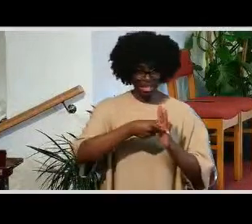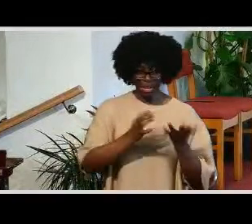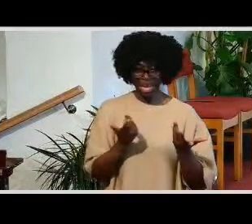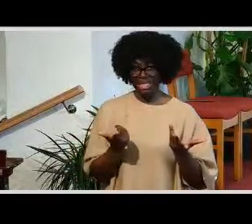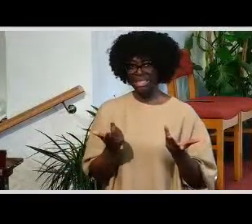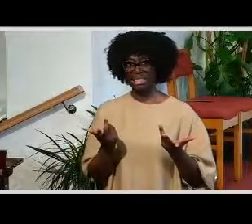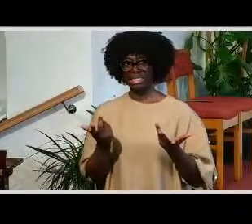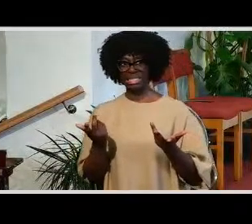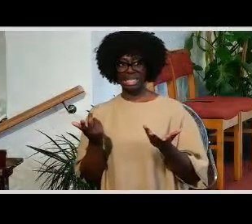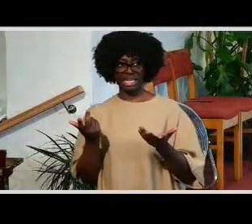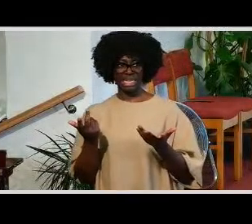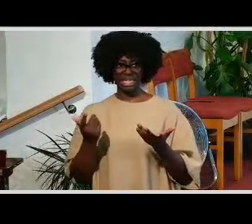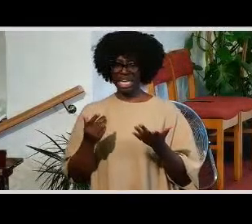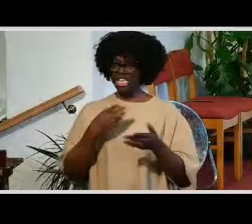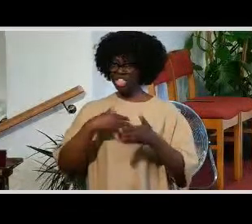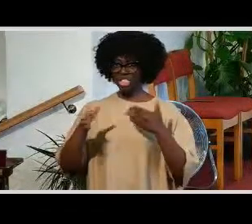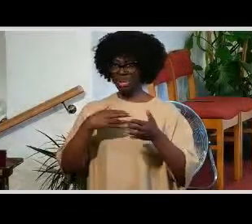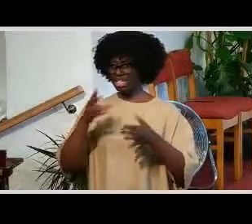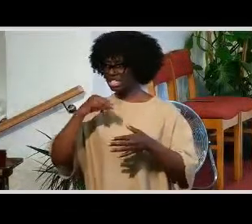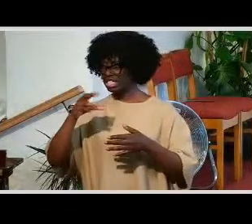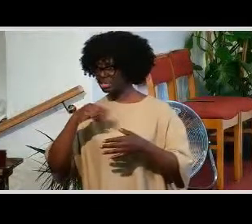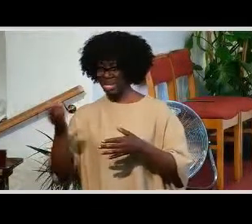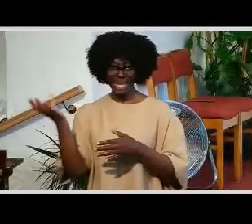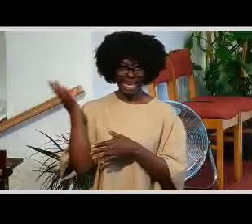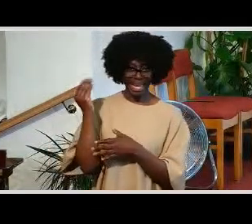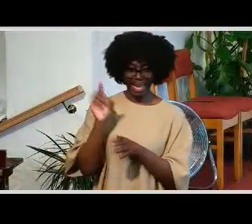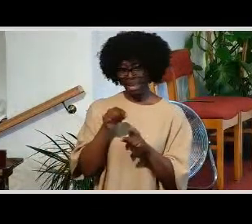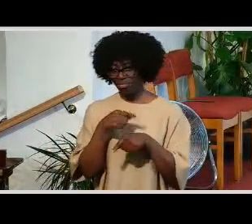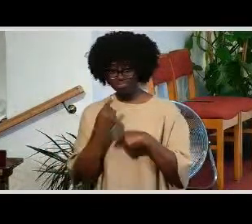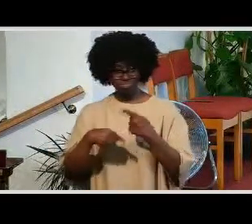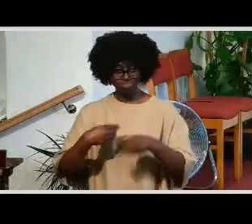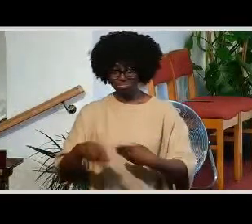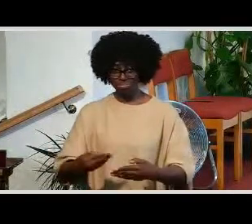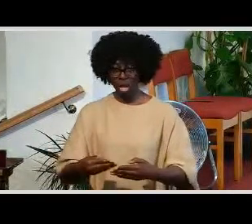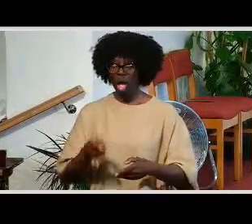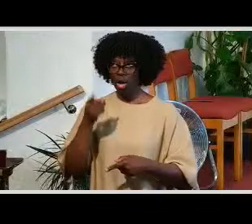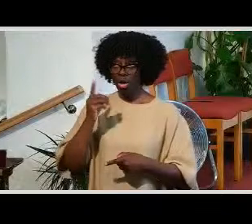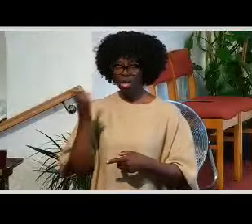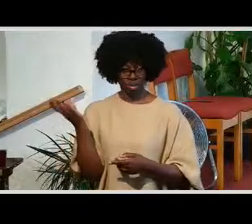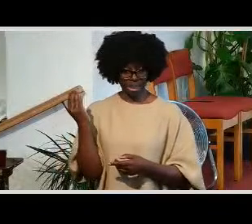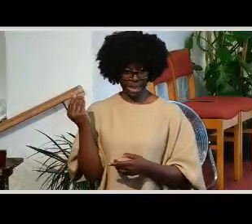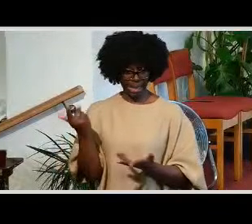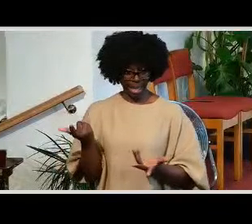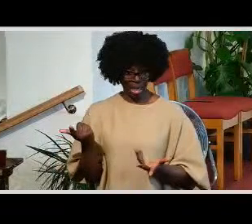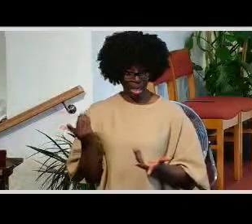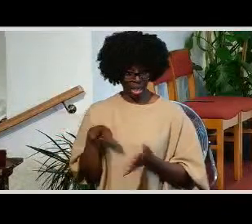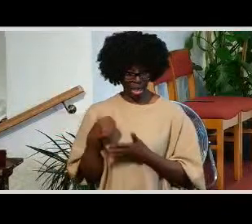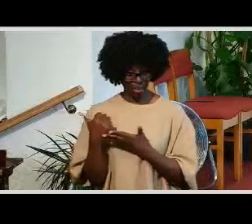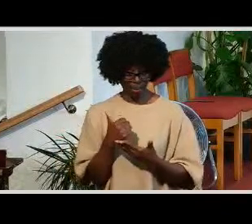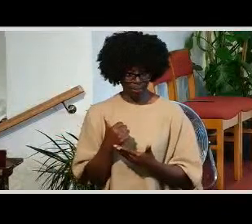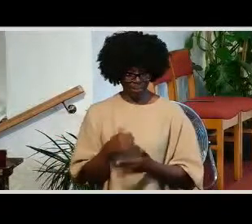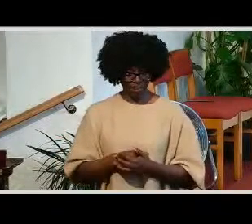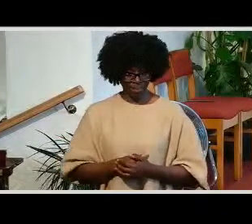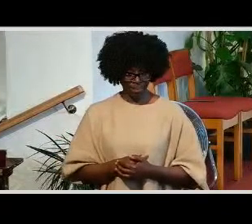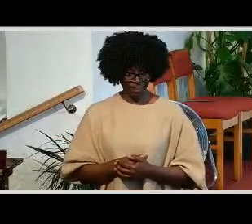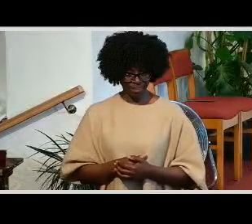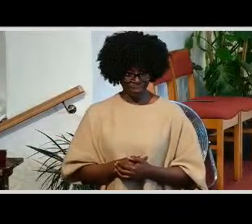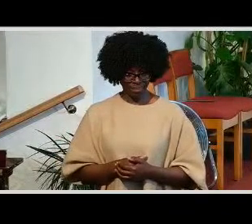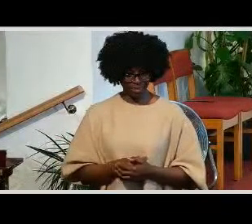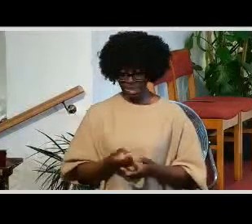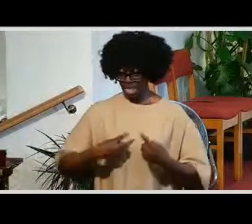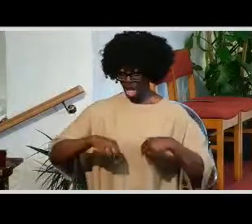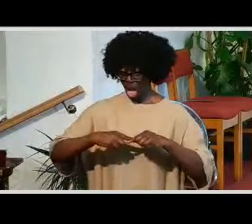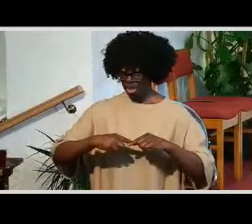can hear, whether you can speak, God will actually interpret your message for you. It's our role to facilitate